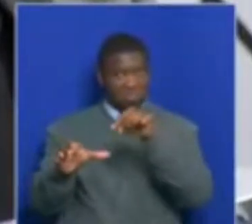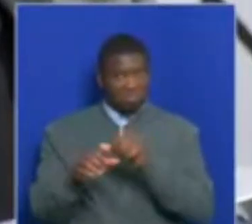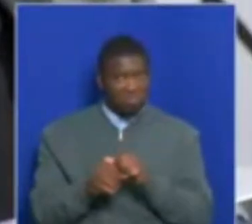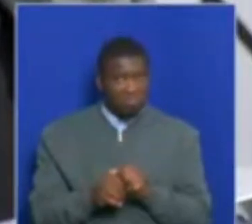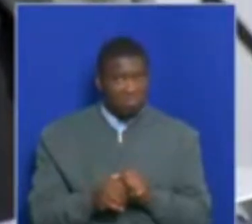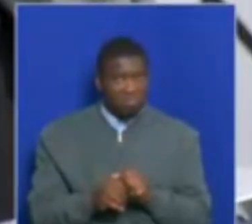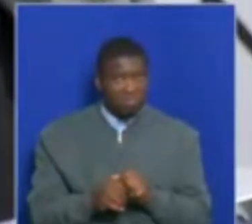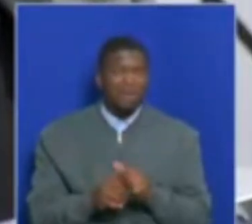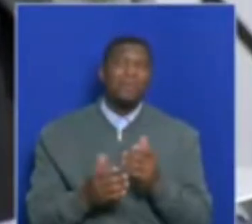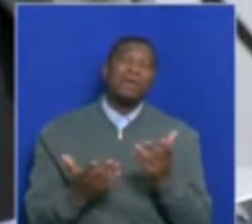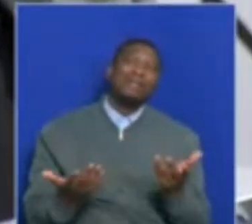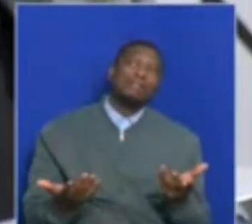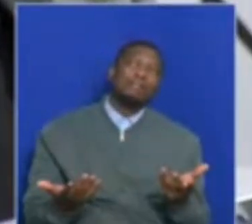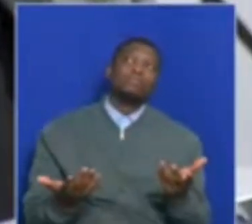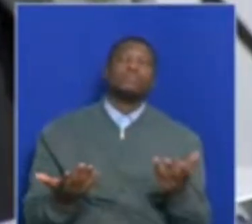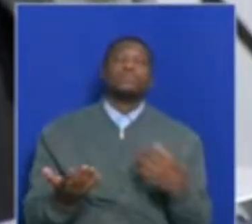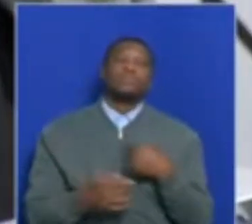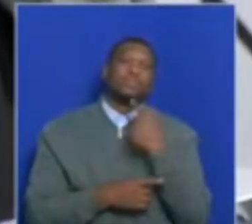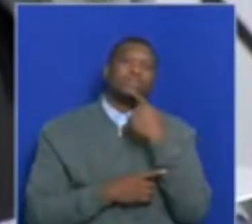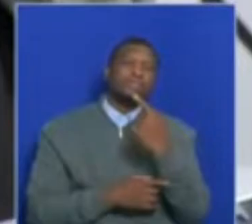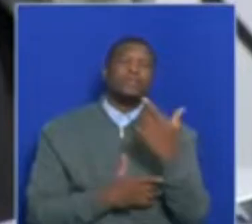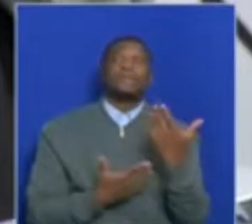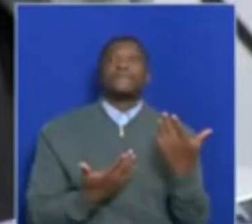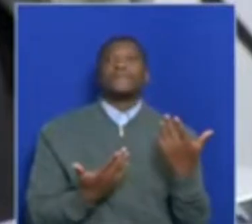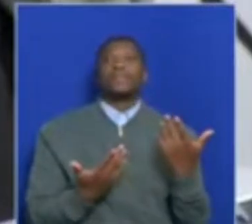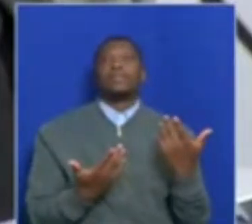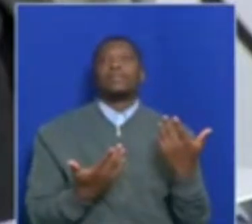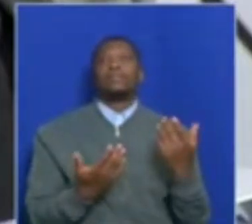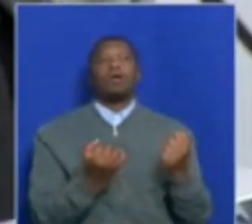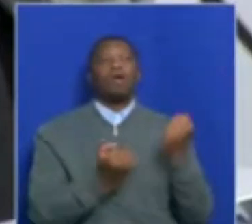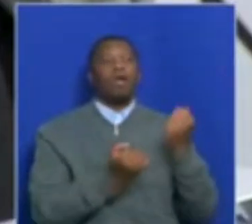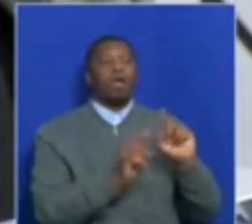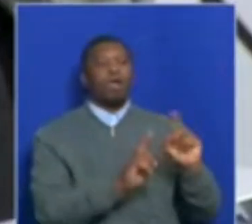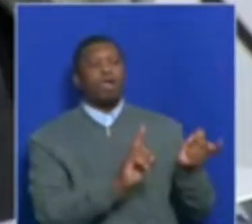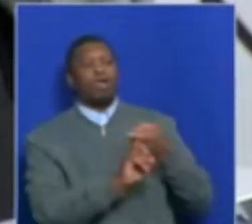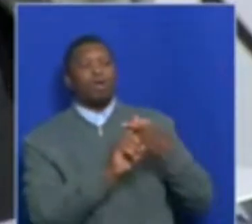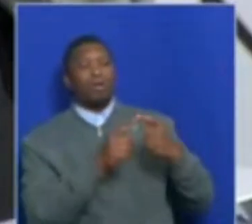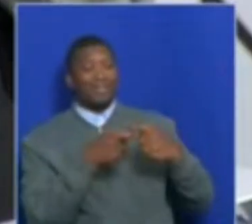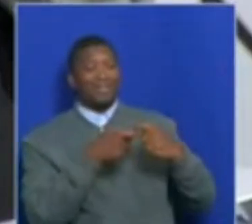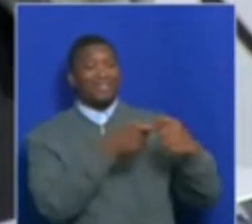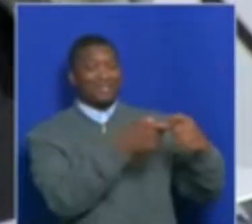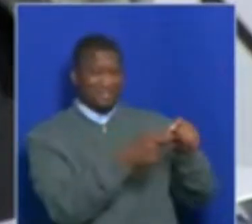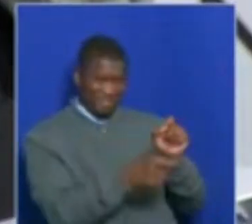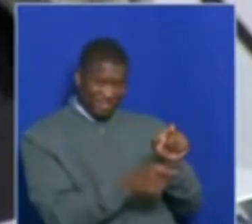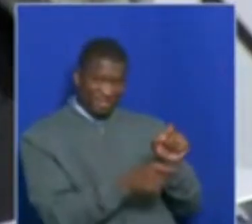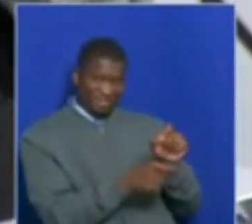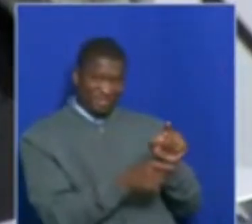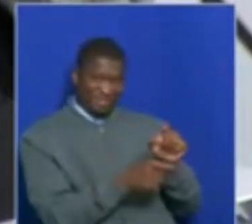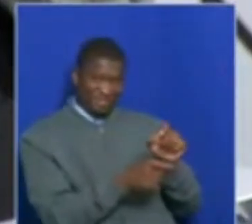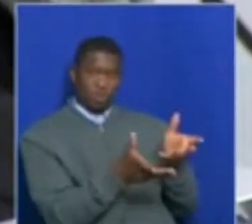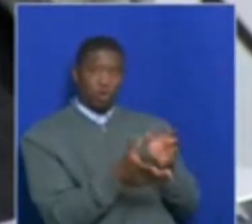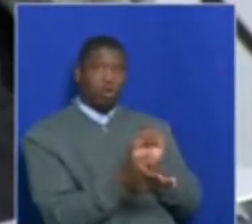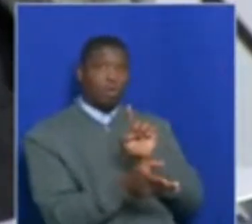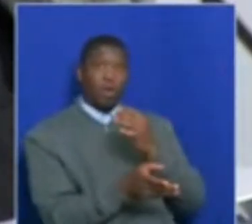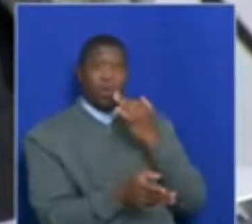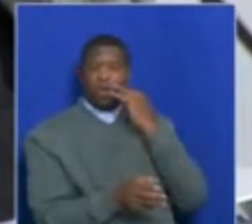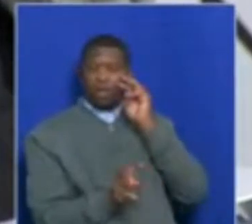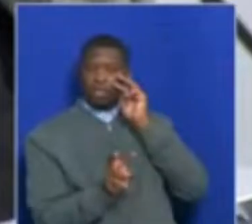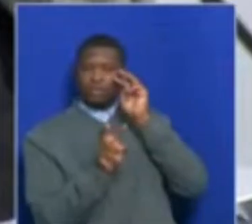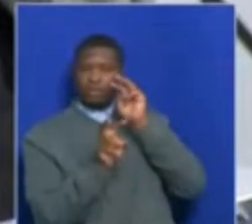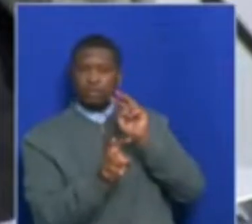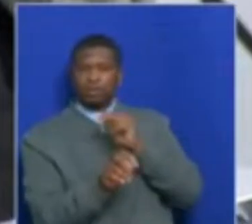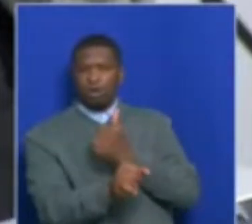it's a tow truck industry, but because, when you look at the drug turf war, it's related to a